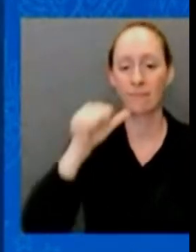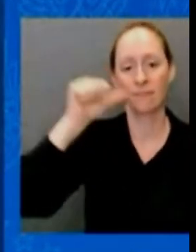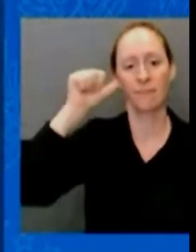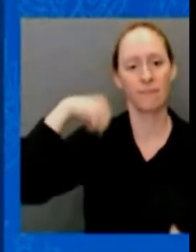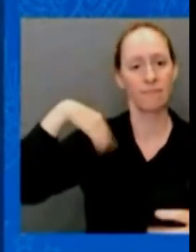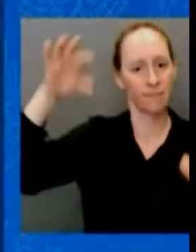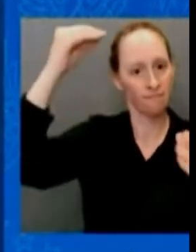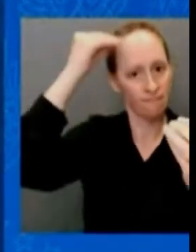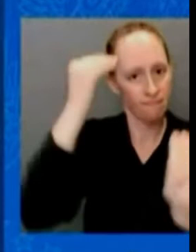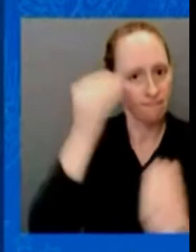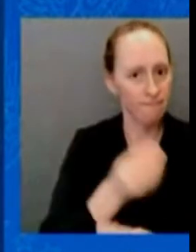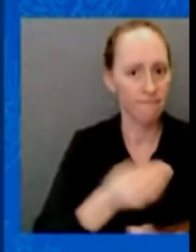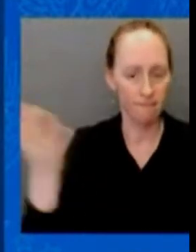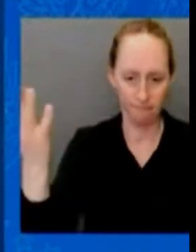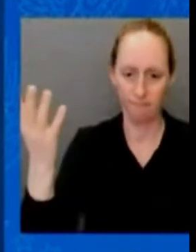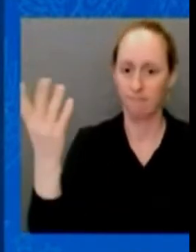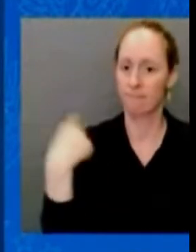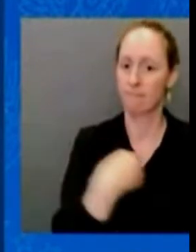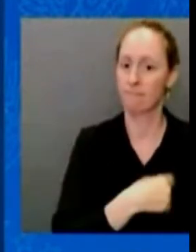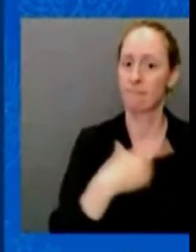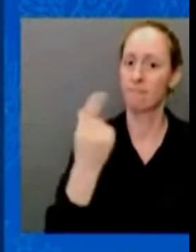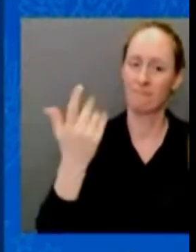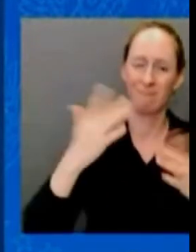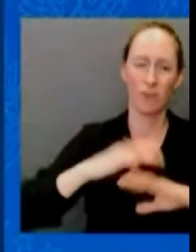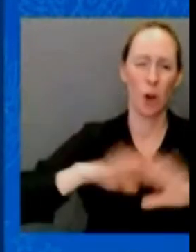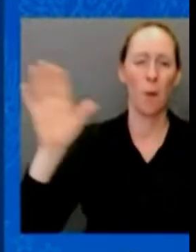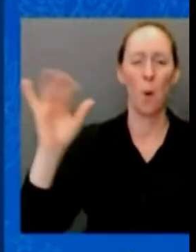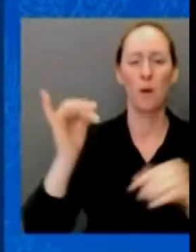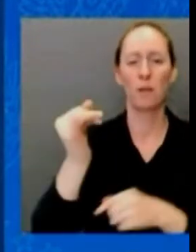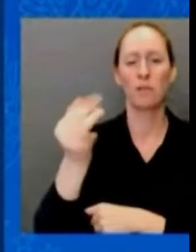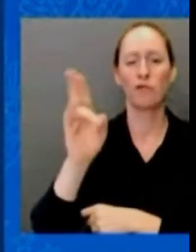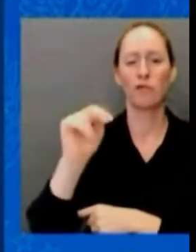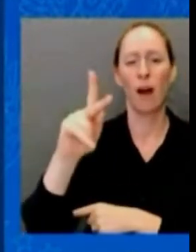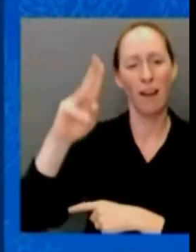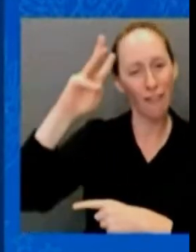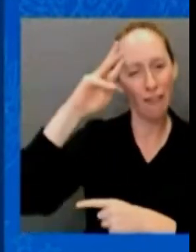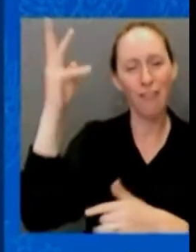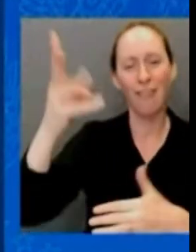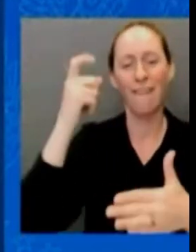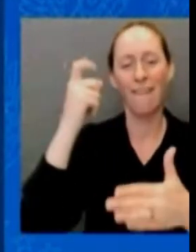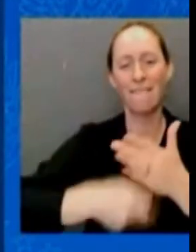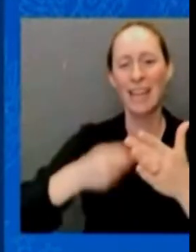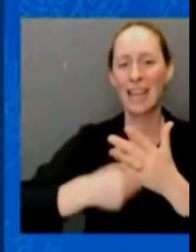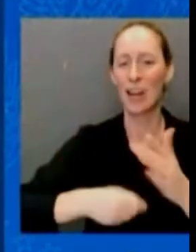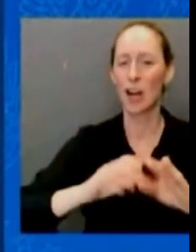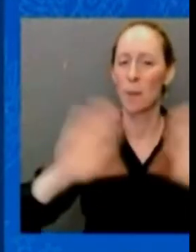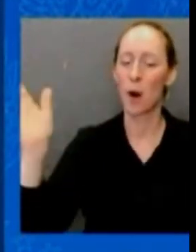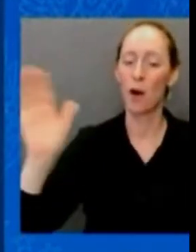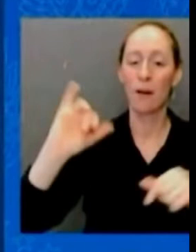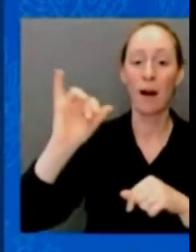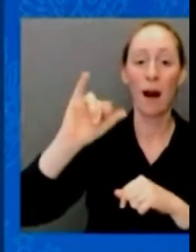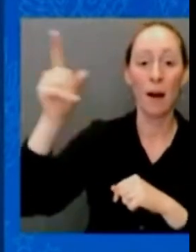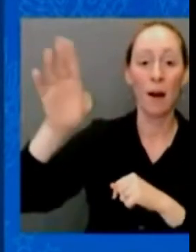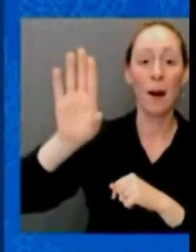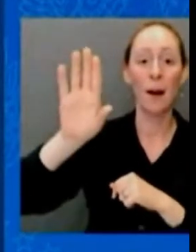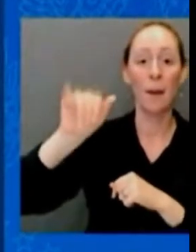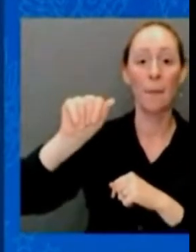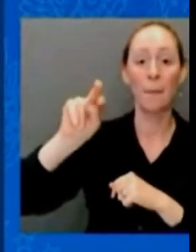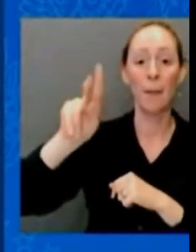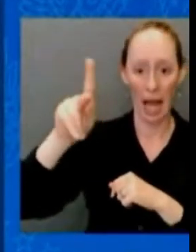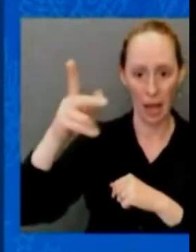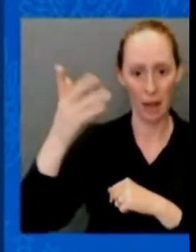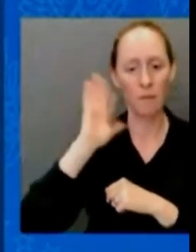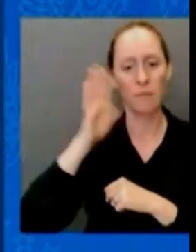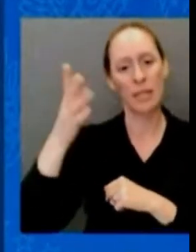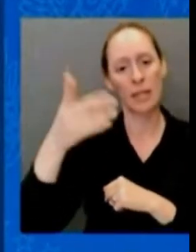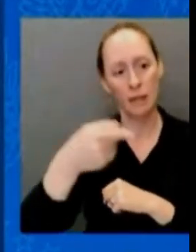proliferating, like surprise banking overdraft fees, an average of $35 for every overdraft. or credit card